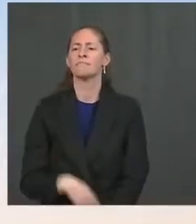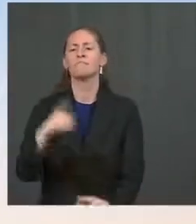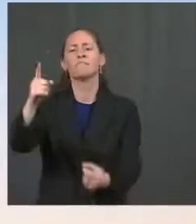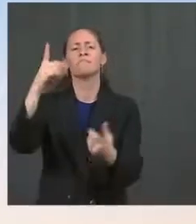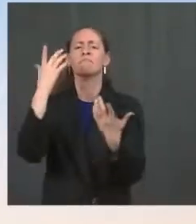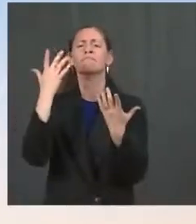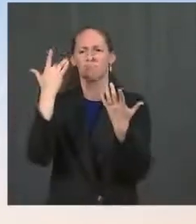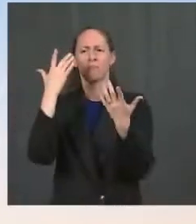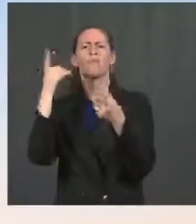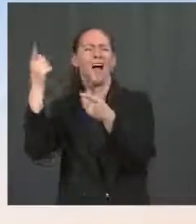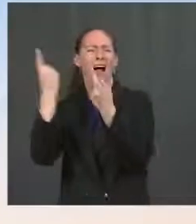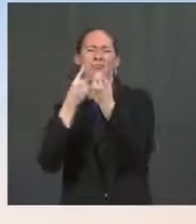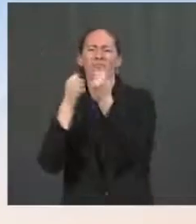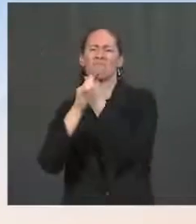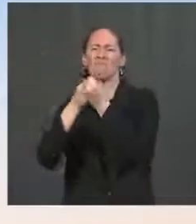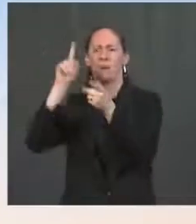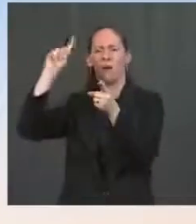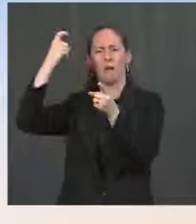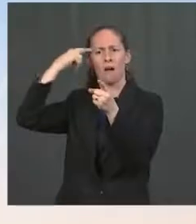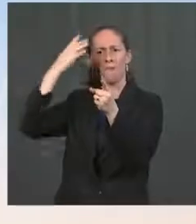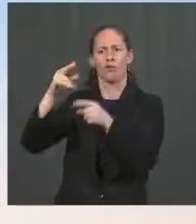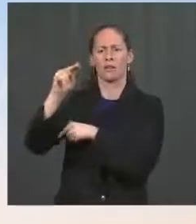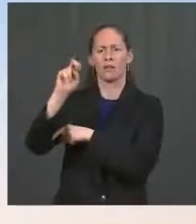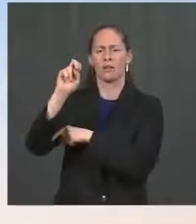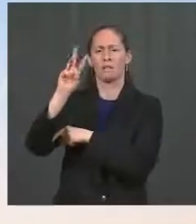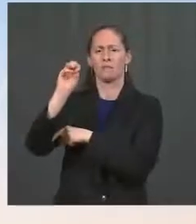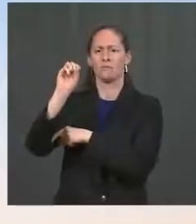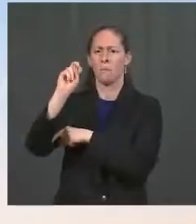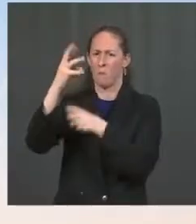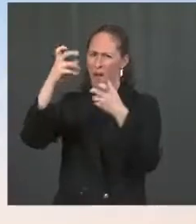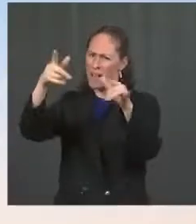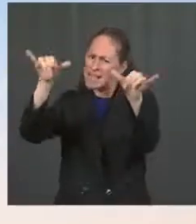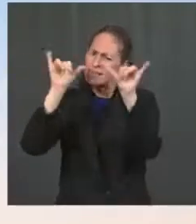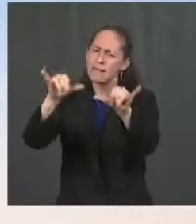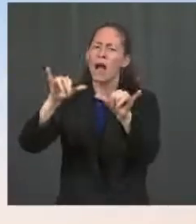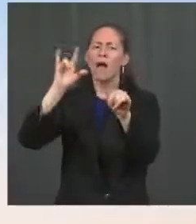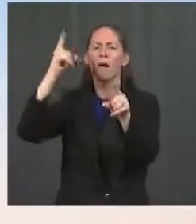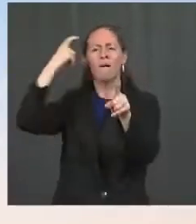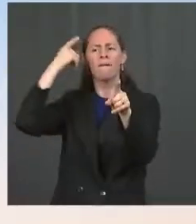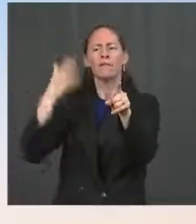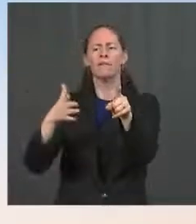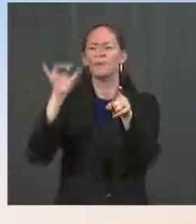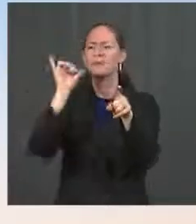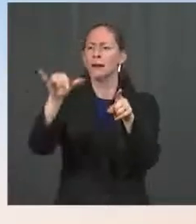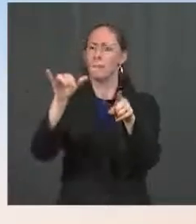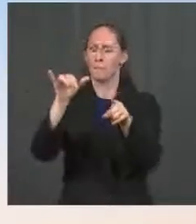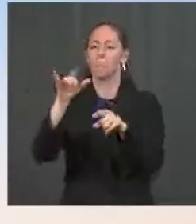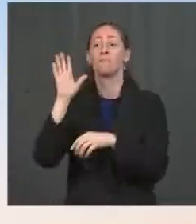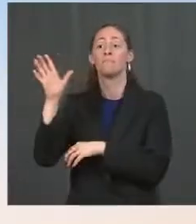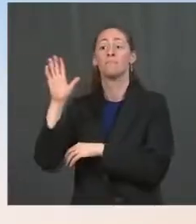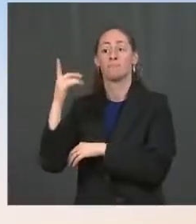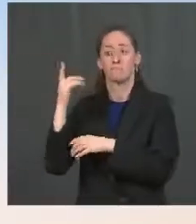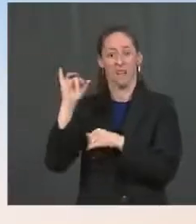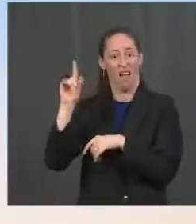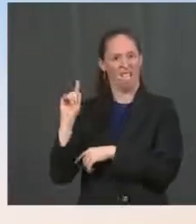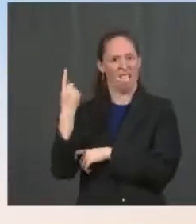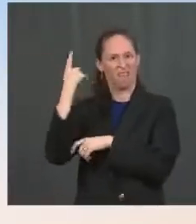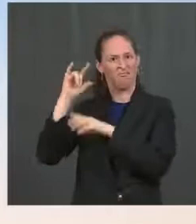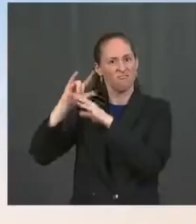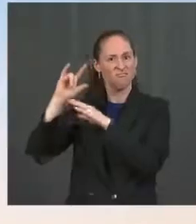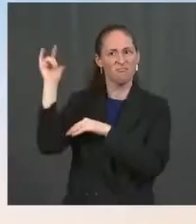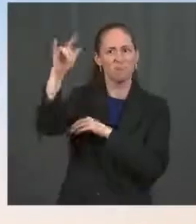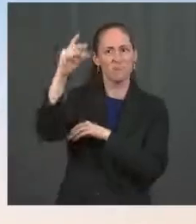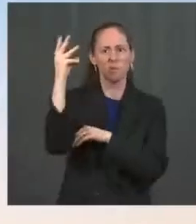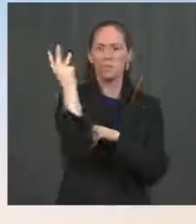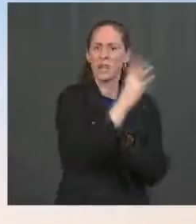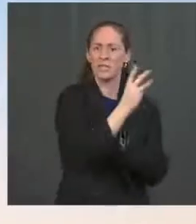this trip, as I noted, he'll have an opportunity to take his first trip to the West Coast to talk about issues that are impacting people across the